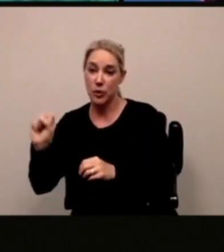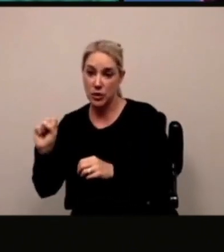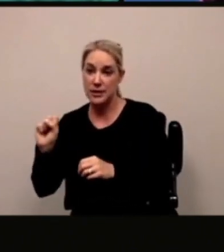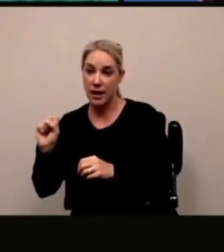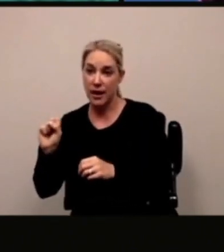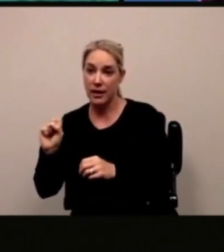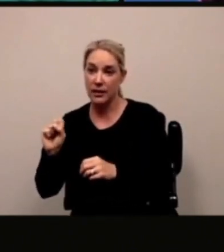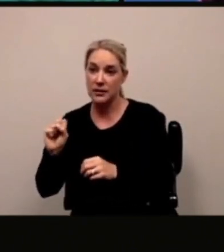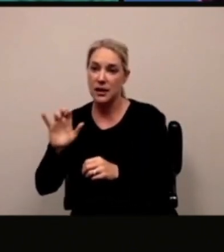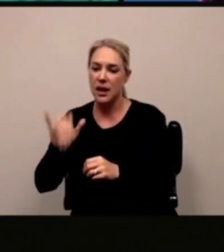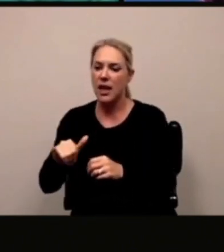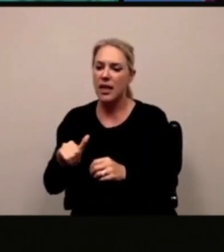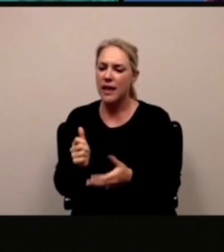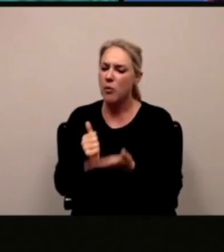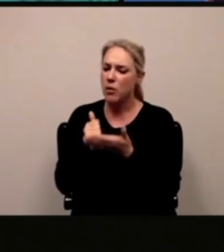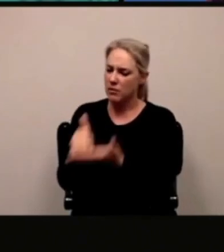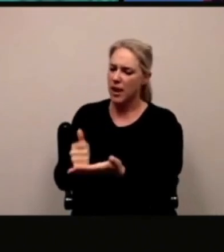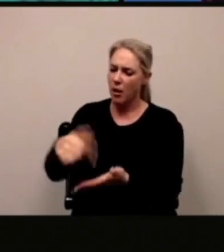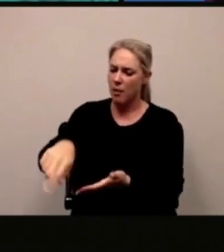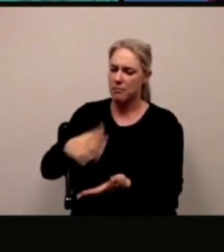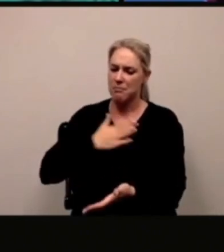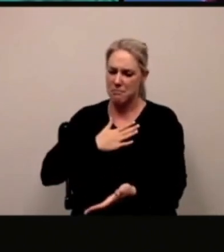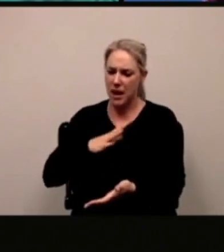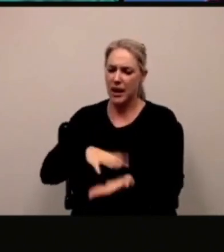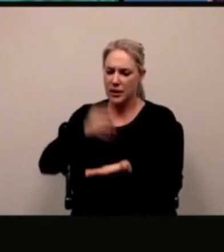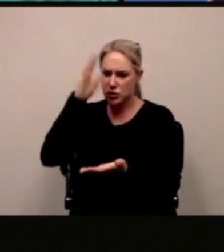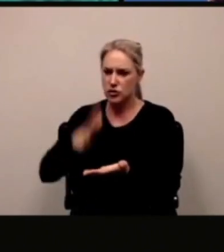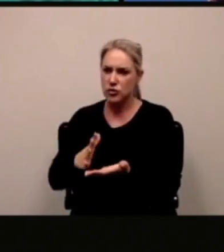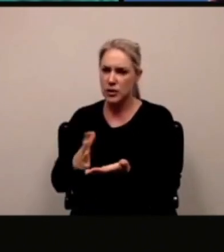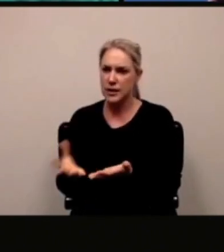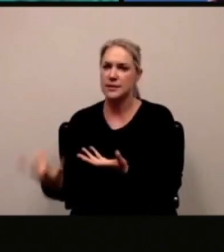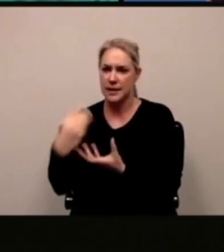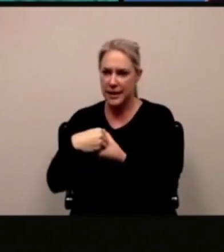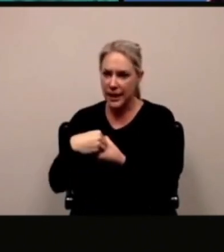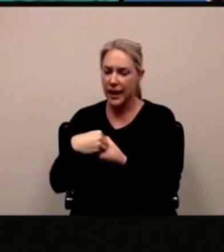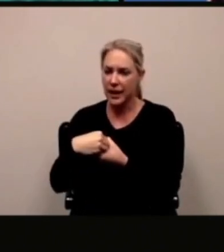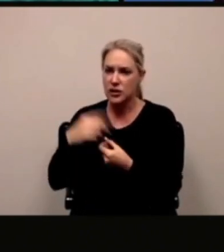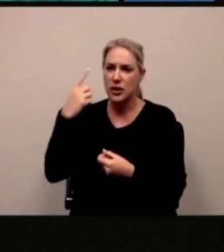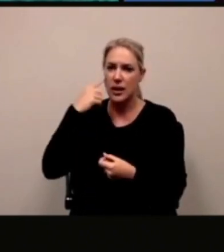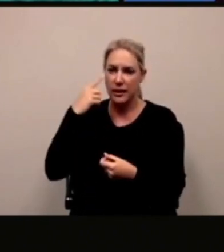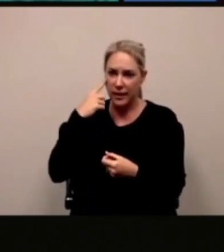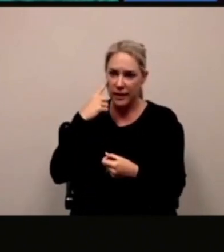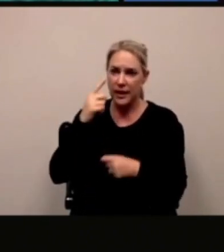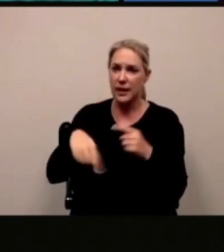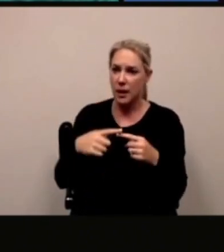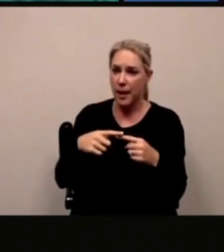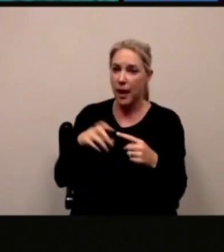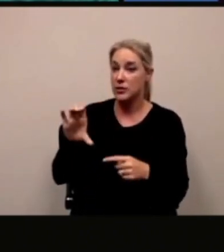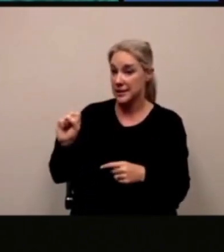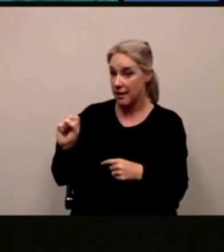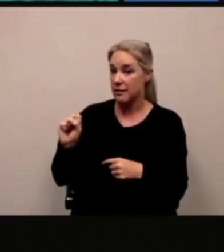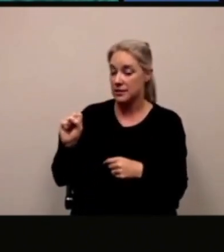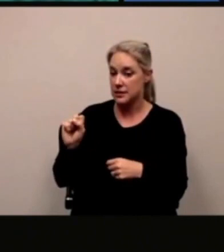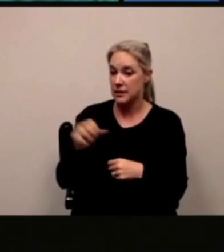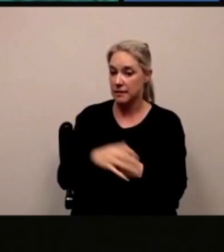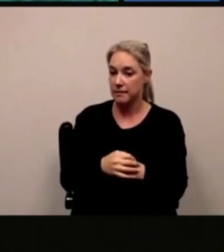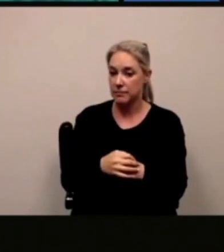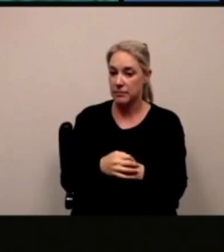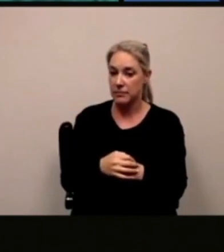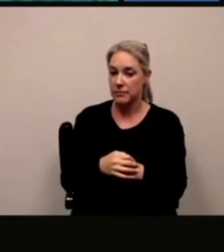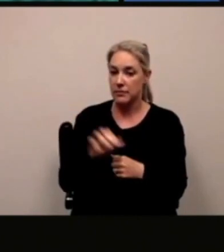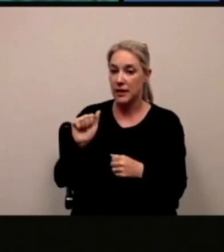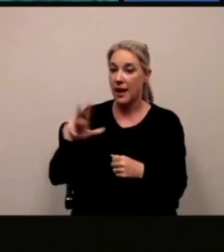hopefully engaging in the thinking and the conversations about CS. And I'll just end